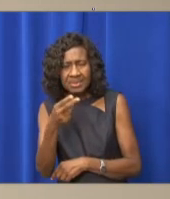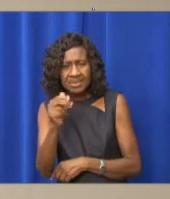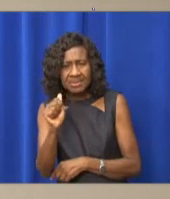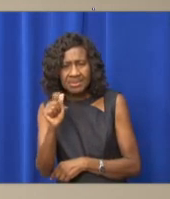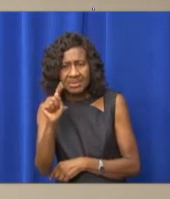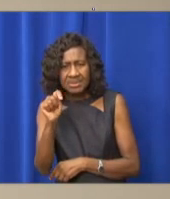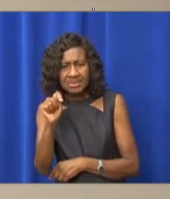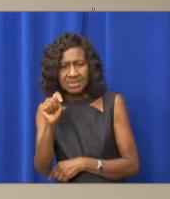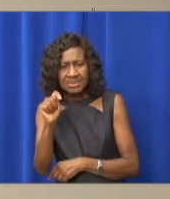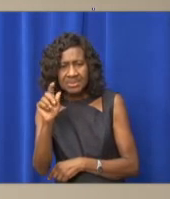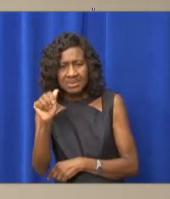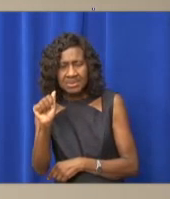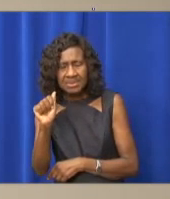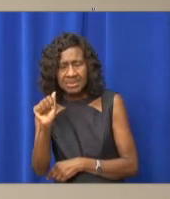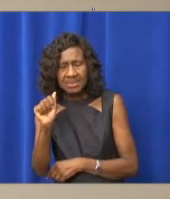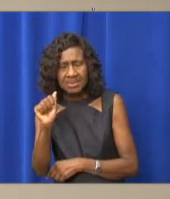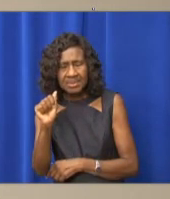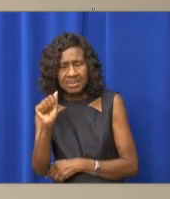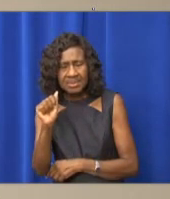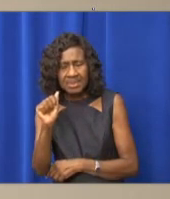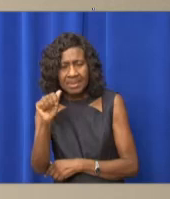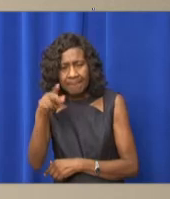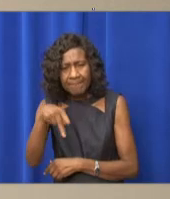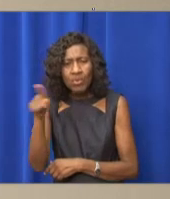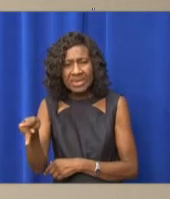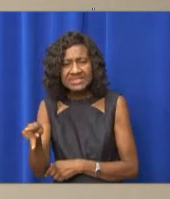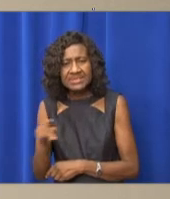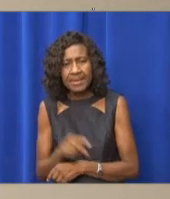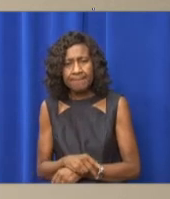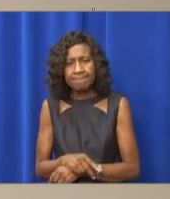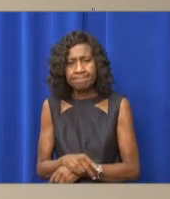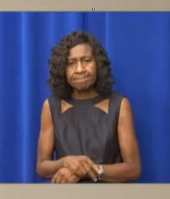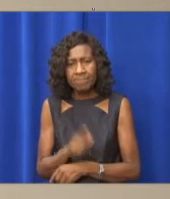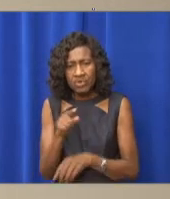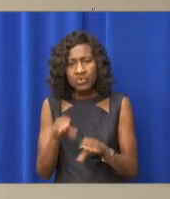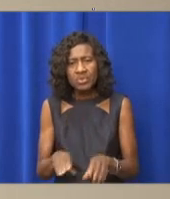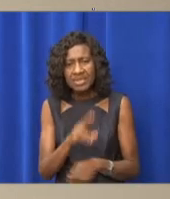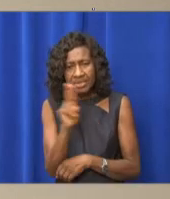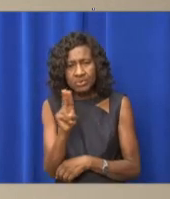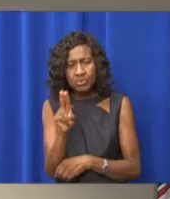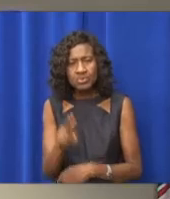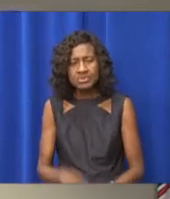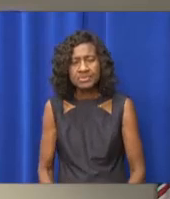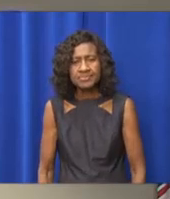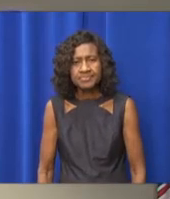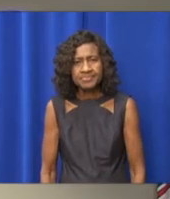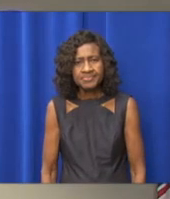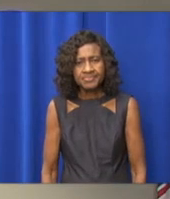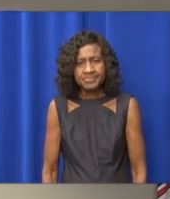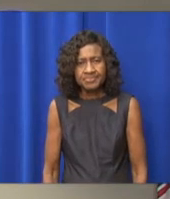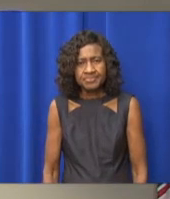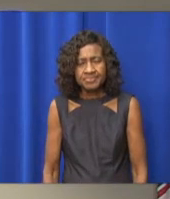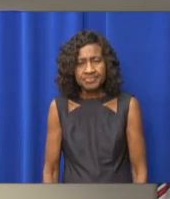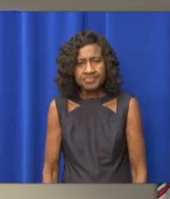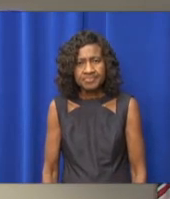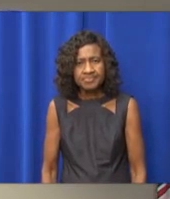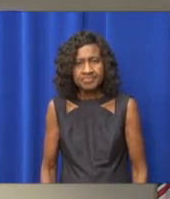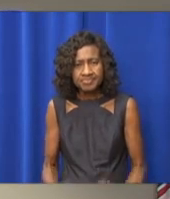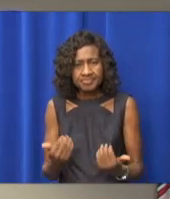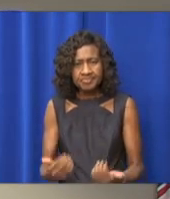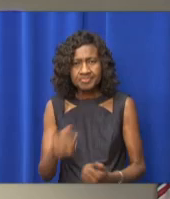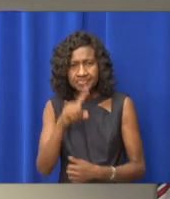method, right? Okay, thank you so much. Okay, Shonda, if that's it for your questions, we're going to go on to Wendy